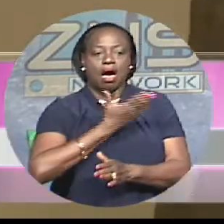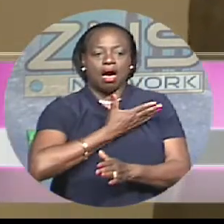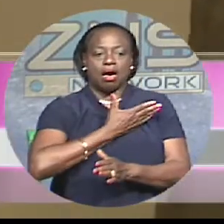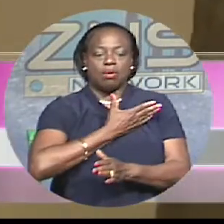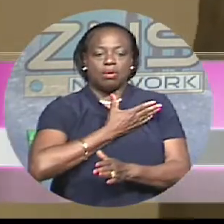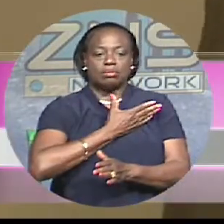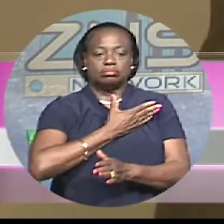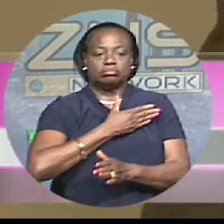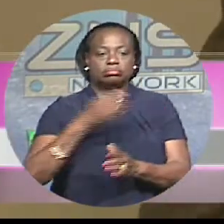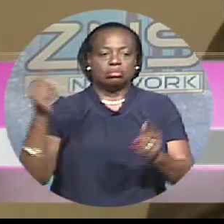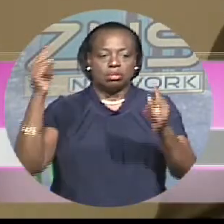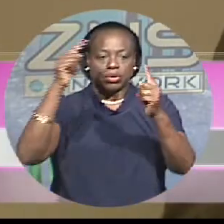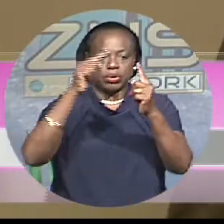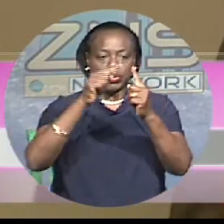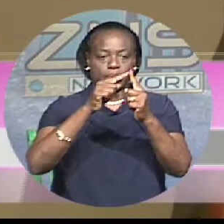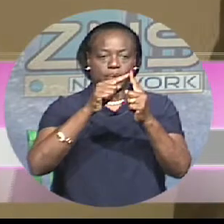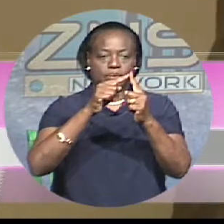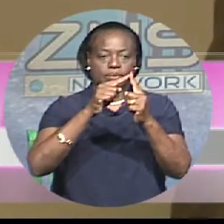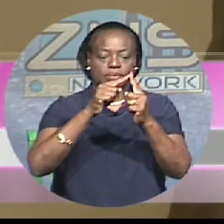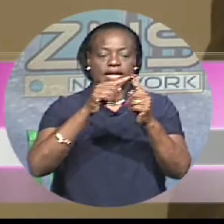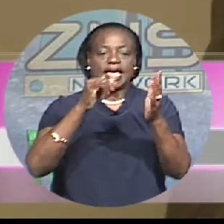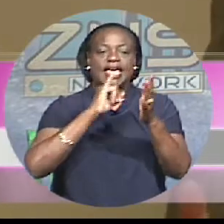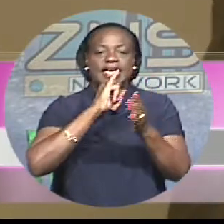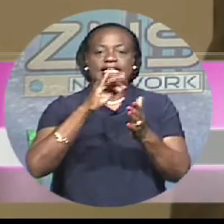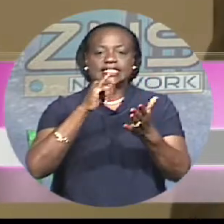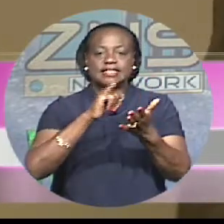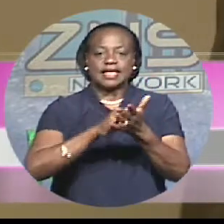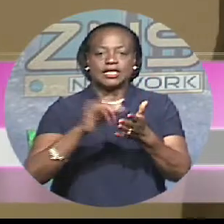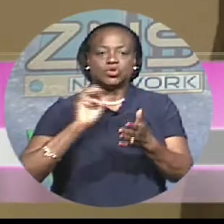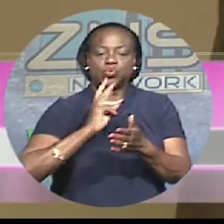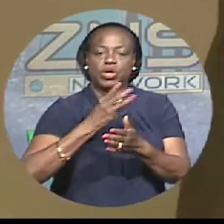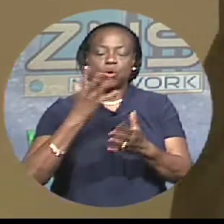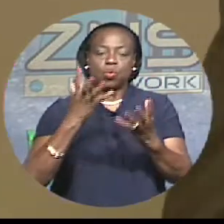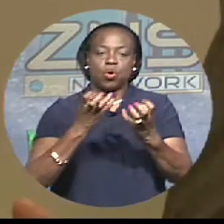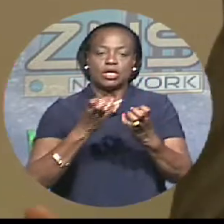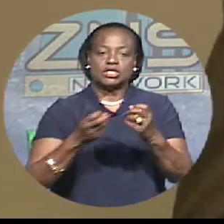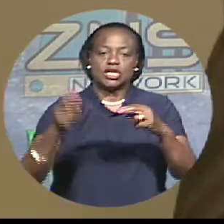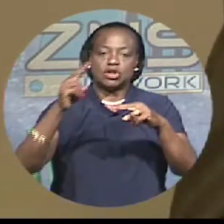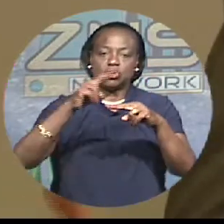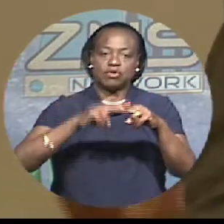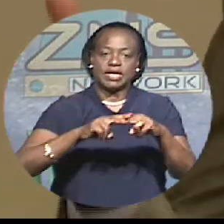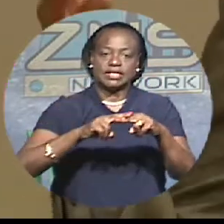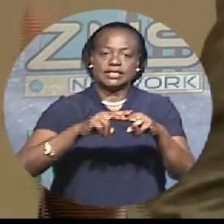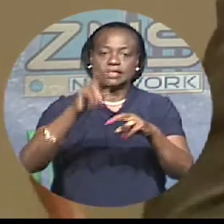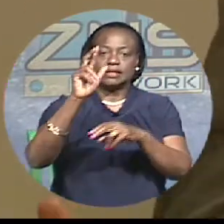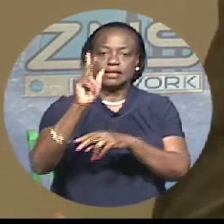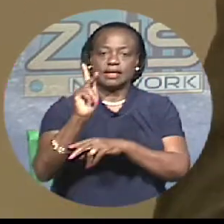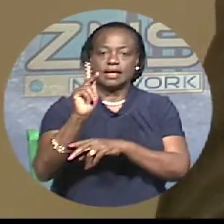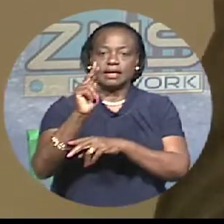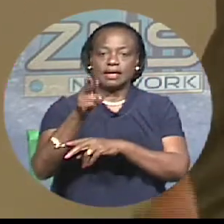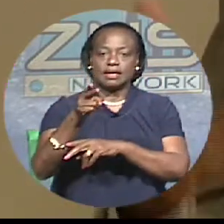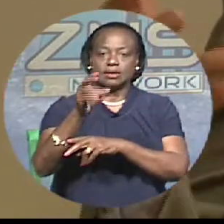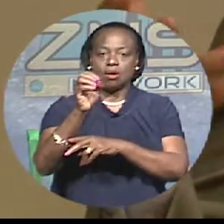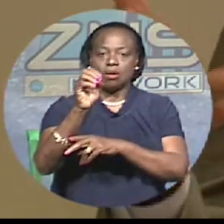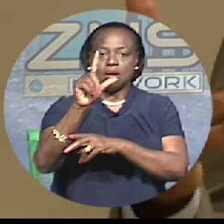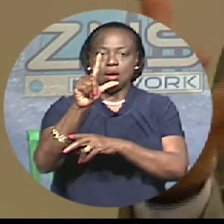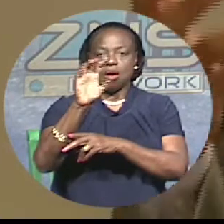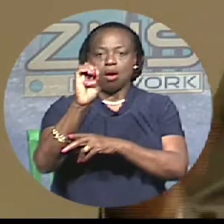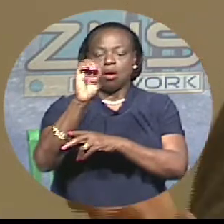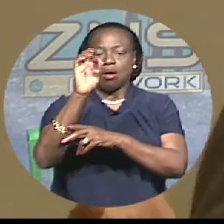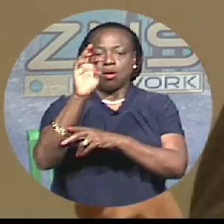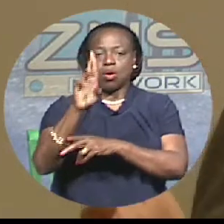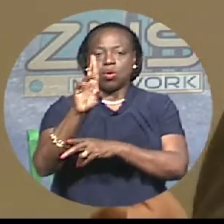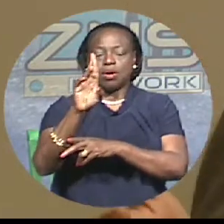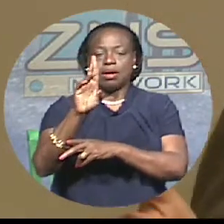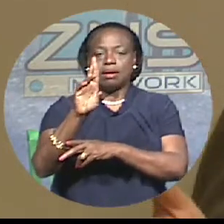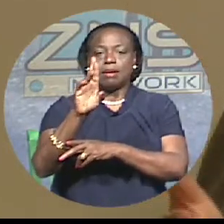distribution here in the Bahamas was that we wanted to increase Kohler and Sterling brand awareness to the consumers, to our